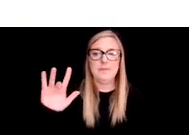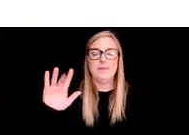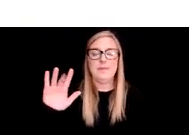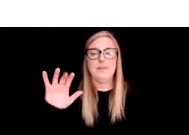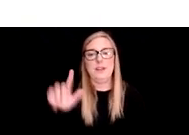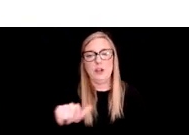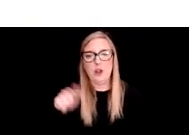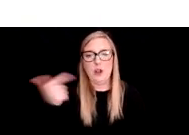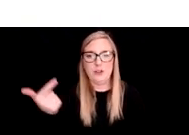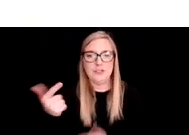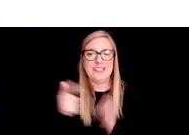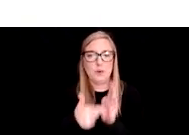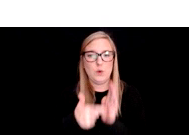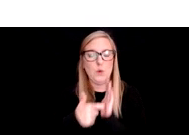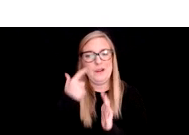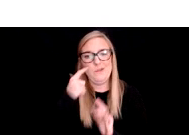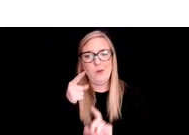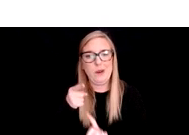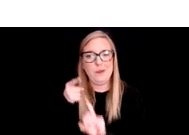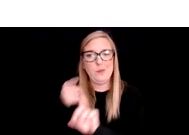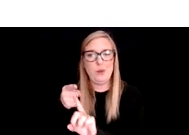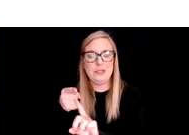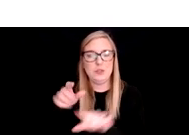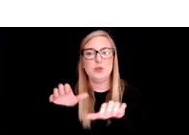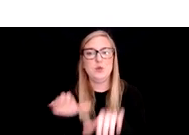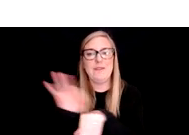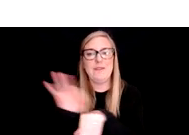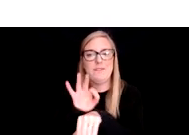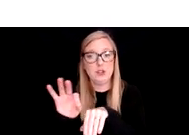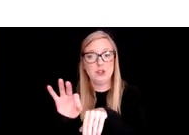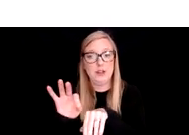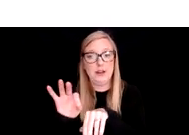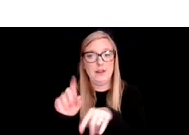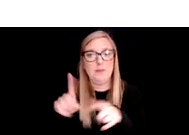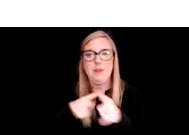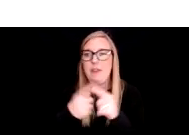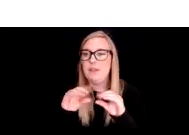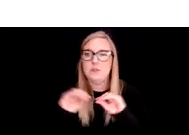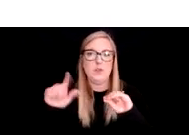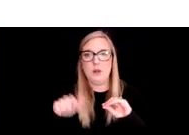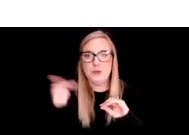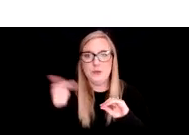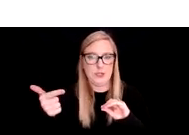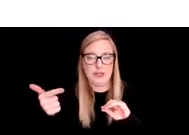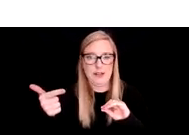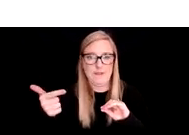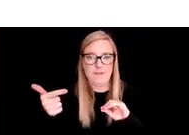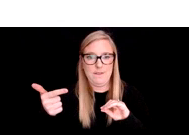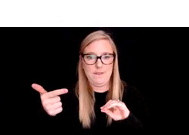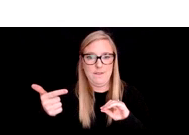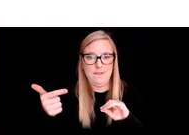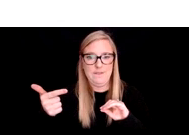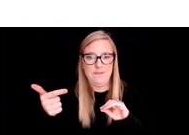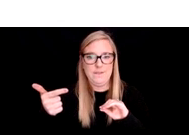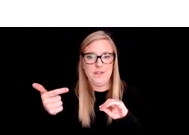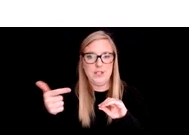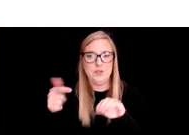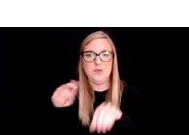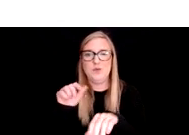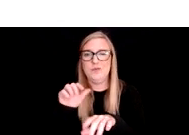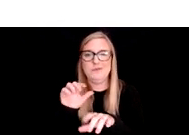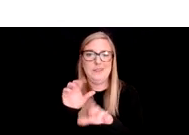required of a single pointer to perform a function, but then there's no alternative to work around that